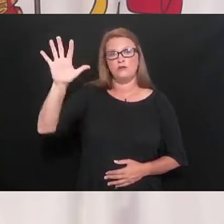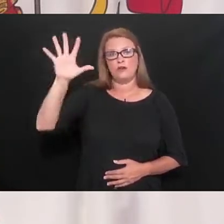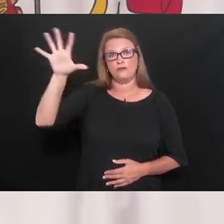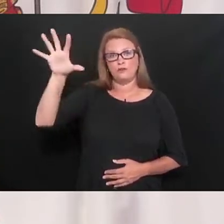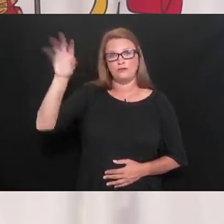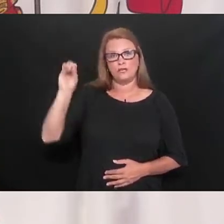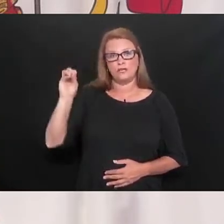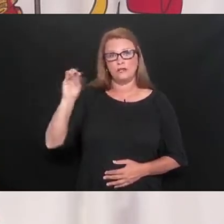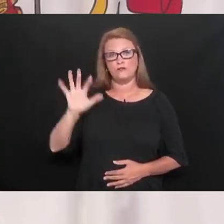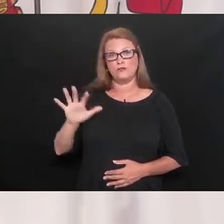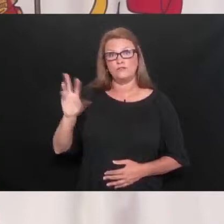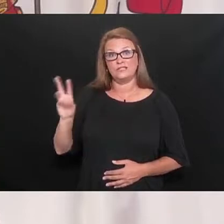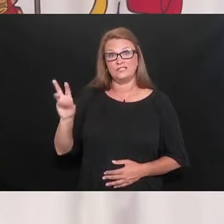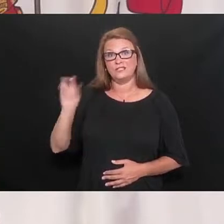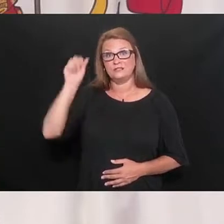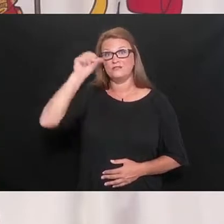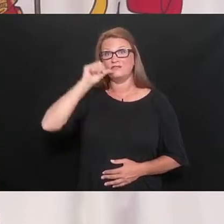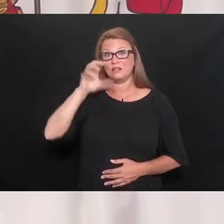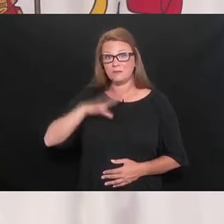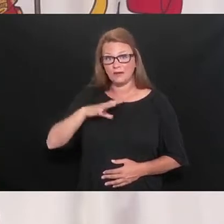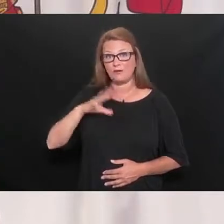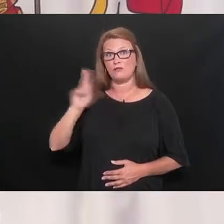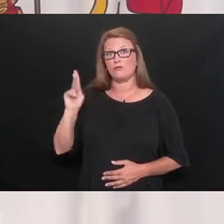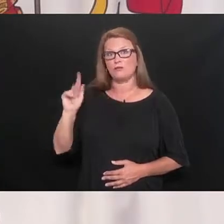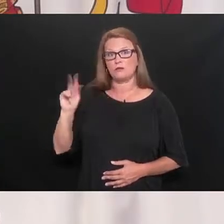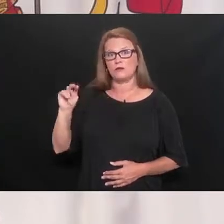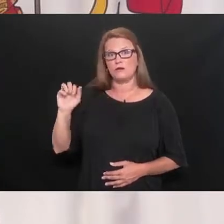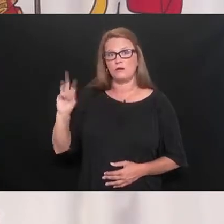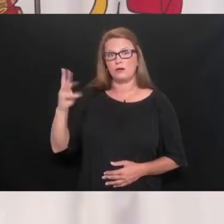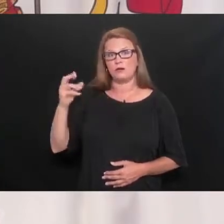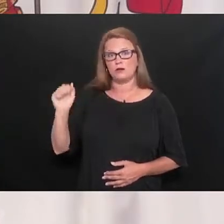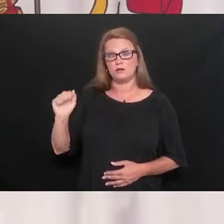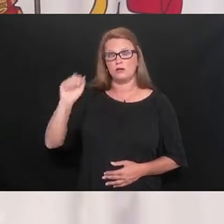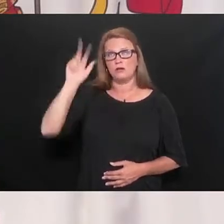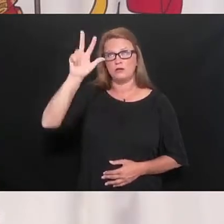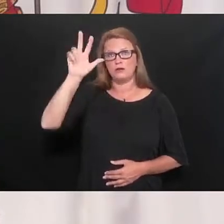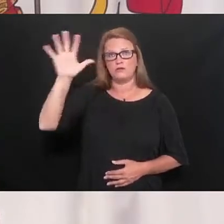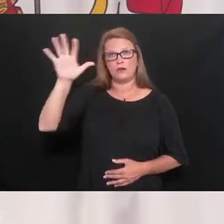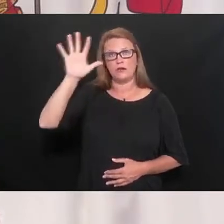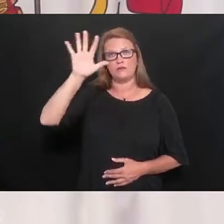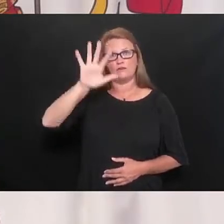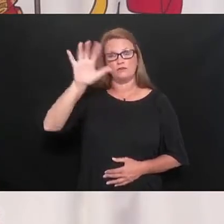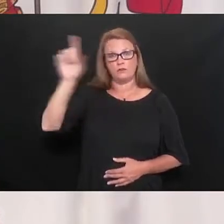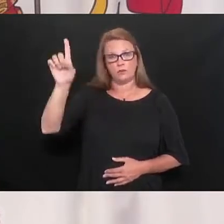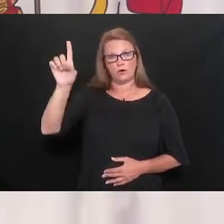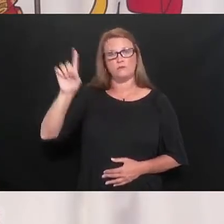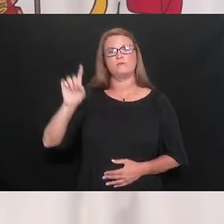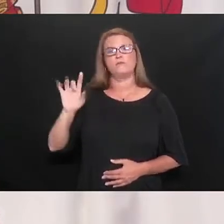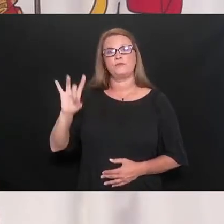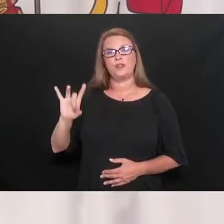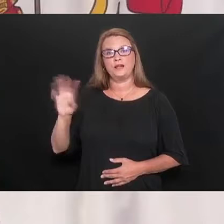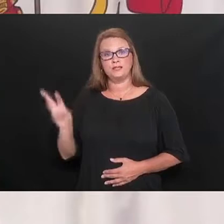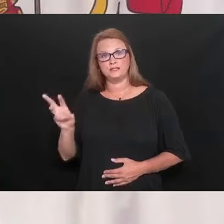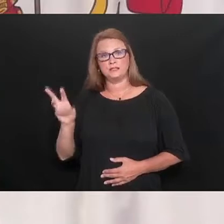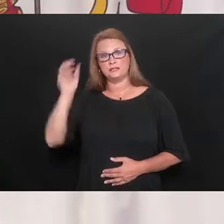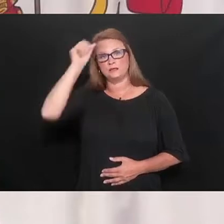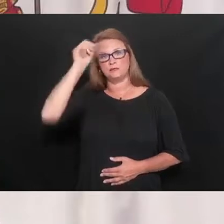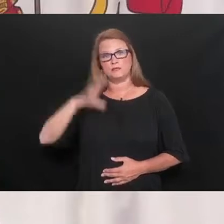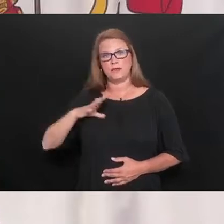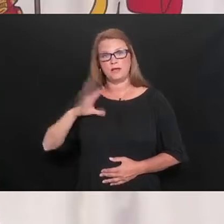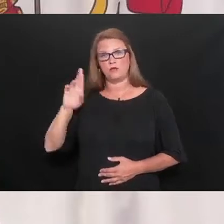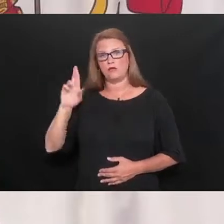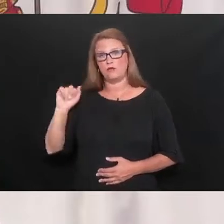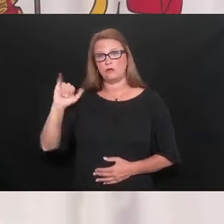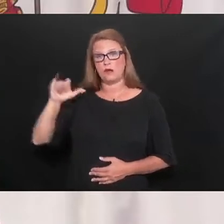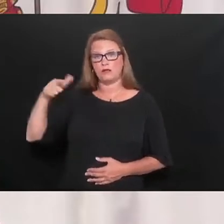death, a 56-year-old female from Kanawha County. The 3,551st death is an 86-year-old male from Raleigh